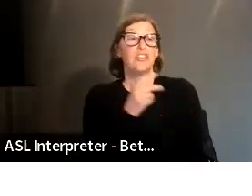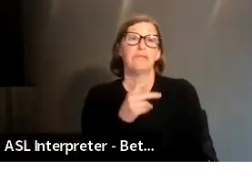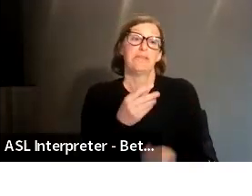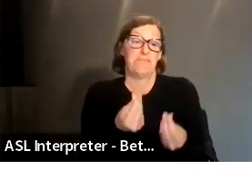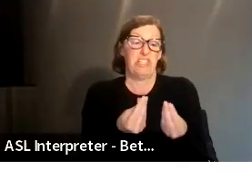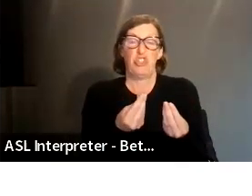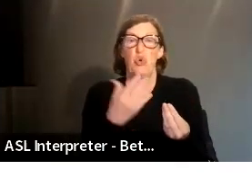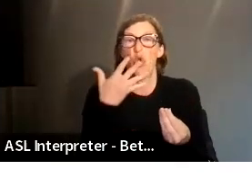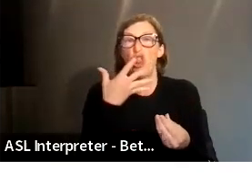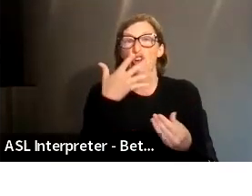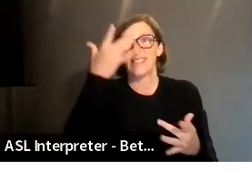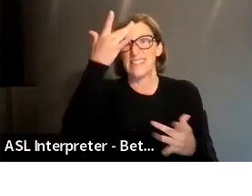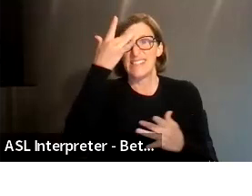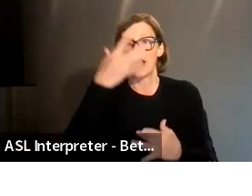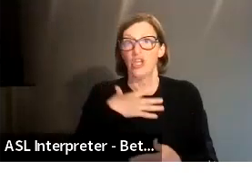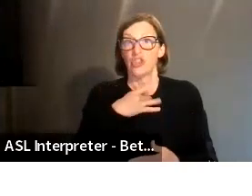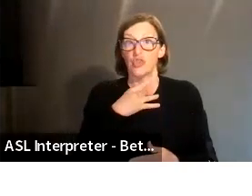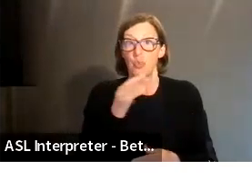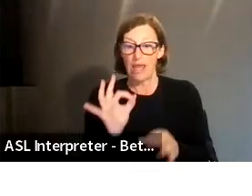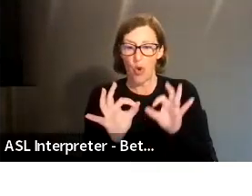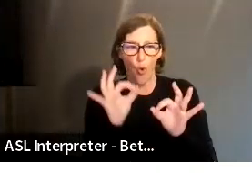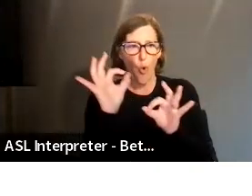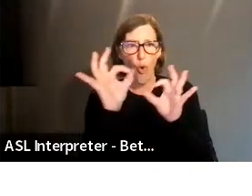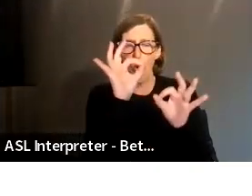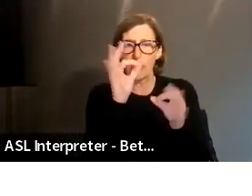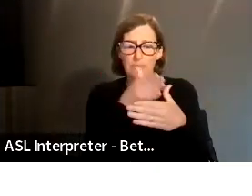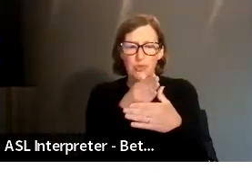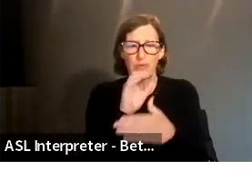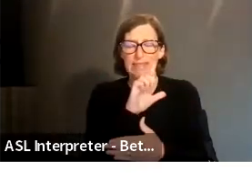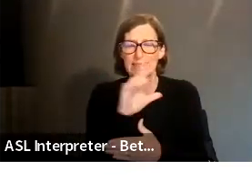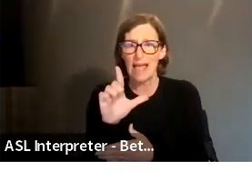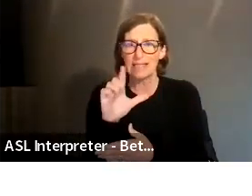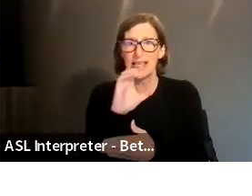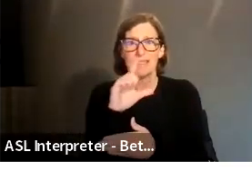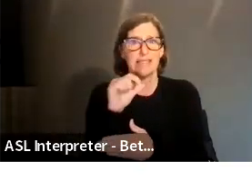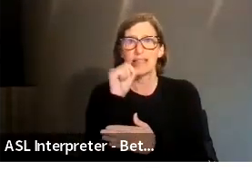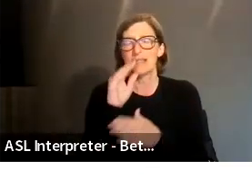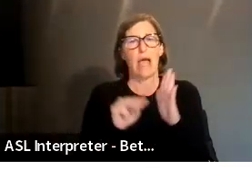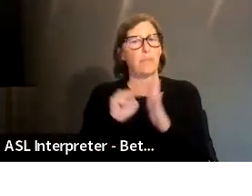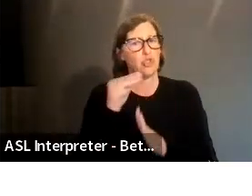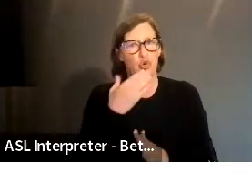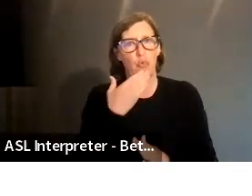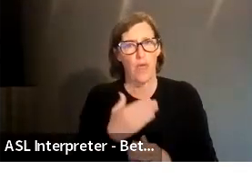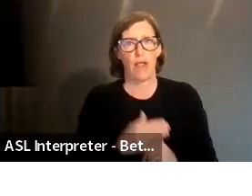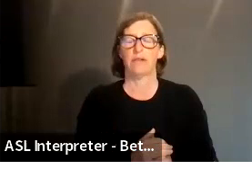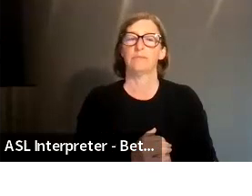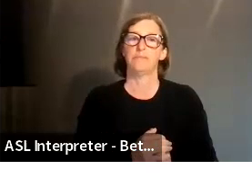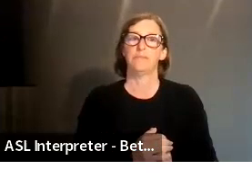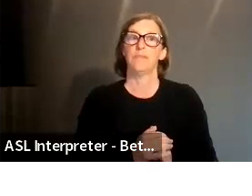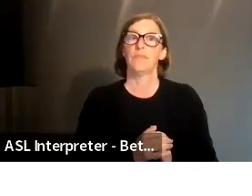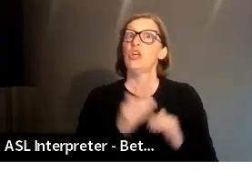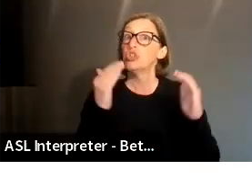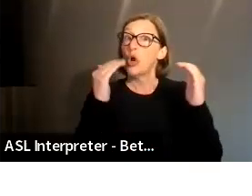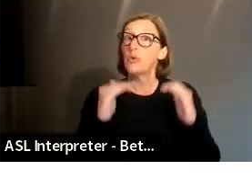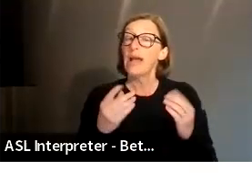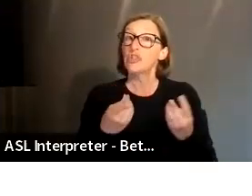have white holes between the cells, areas that the cells did not mature well. So the next step is how